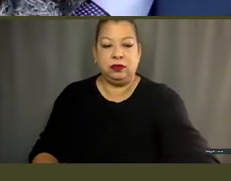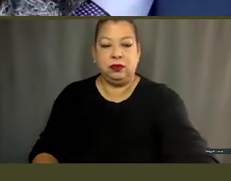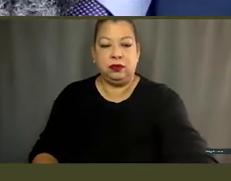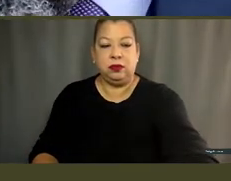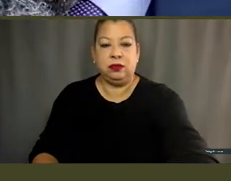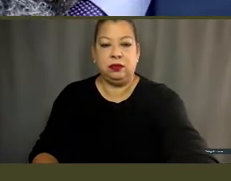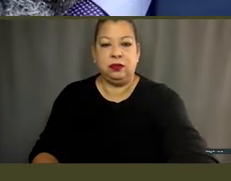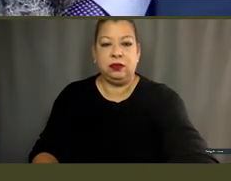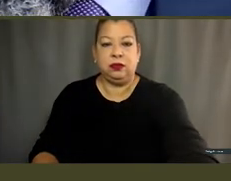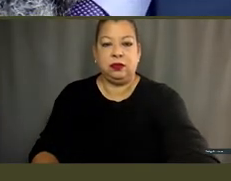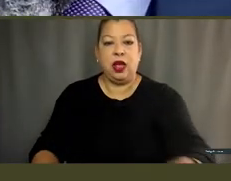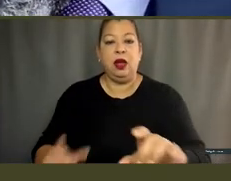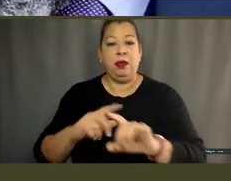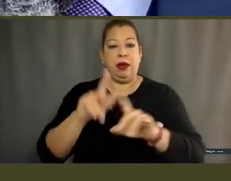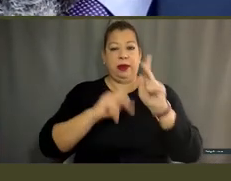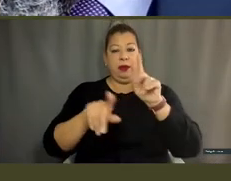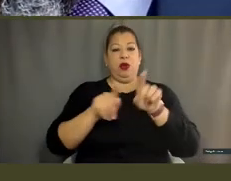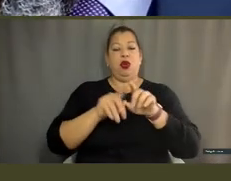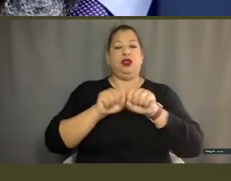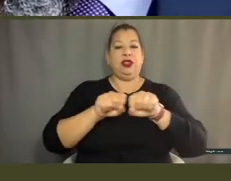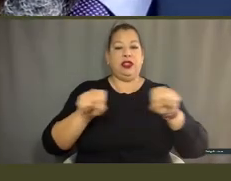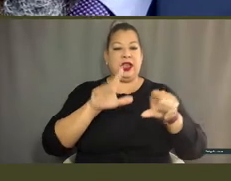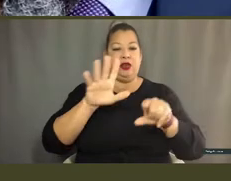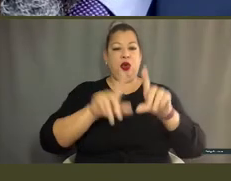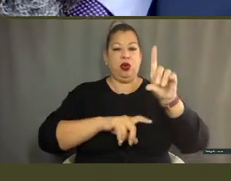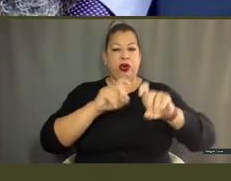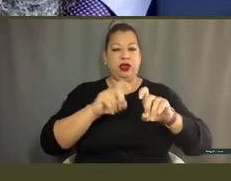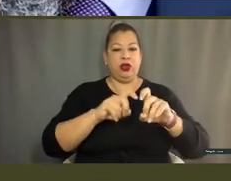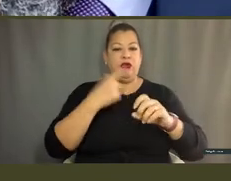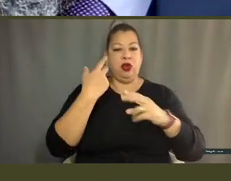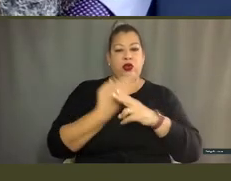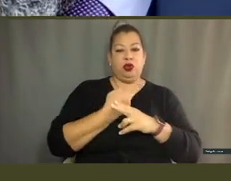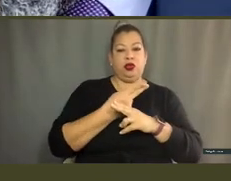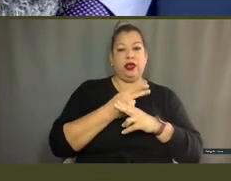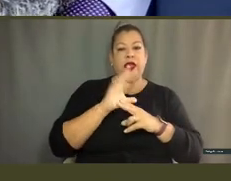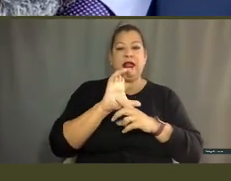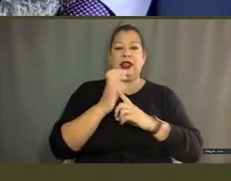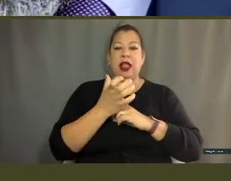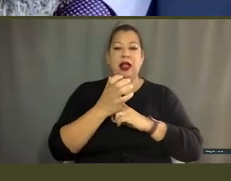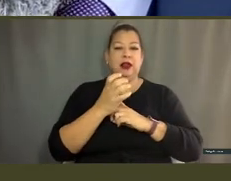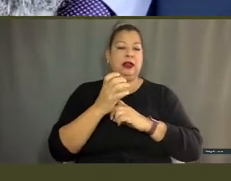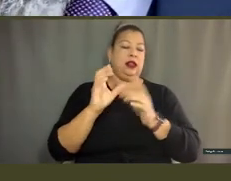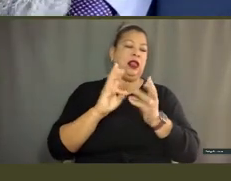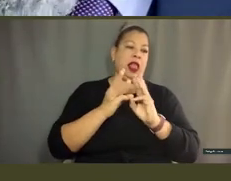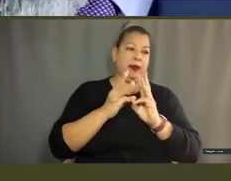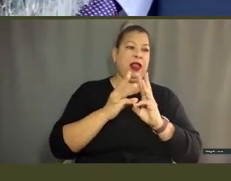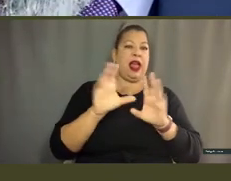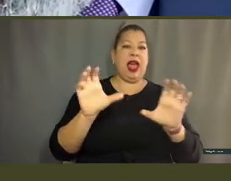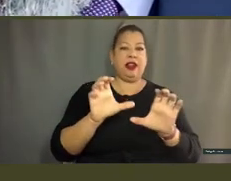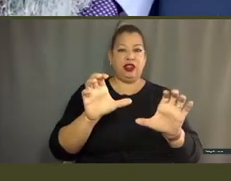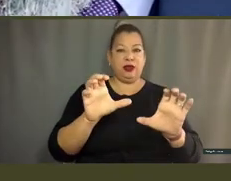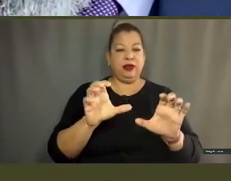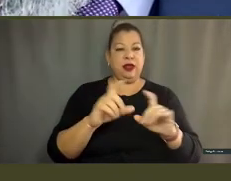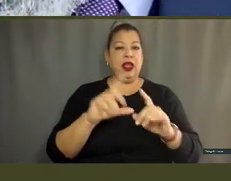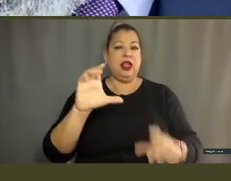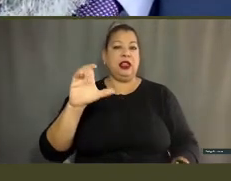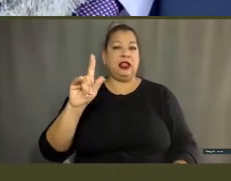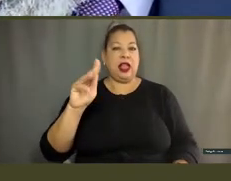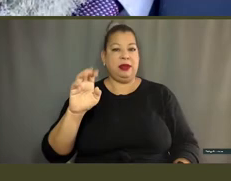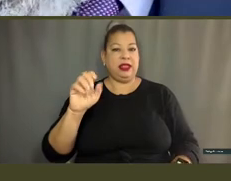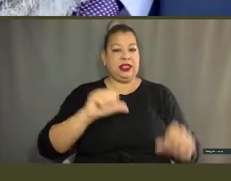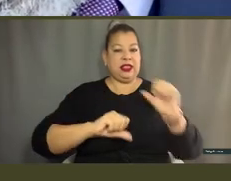sections. The next one we'll be talking about is youth and climate action, and then the climate science. So do keep sending in your questions